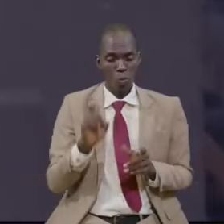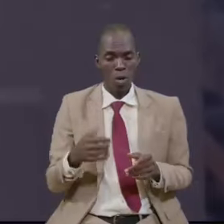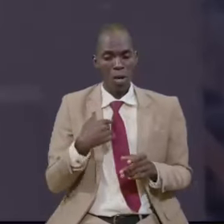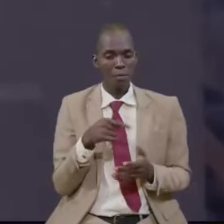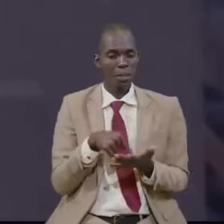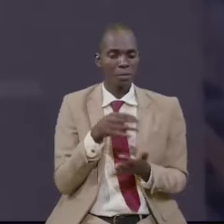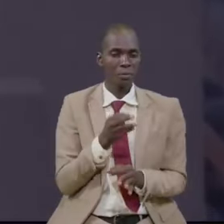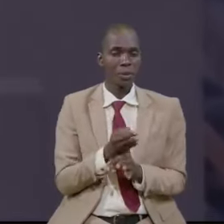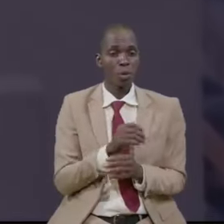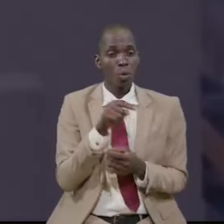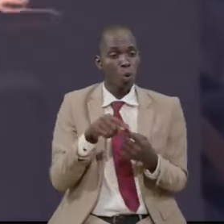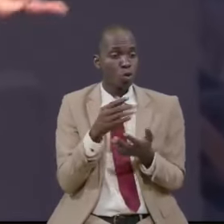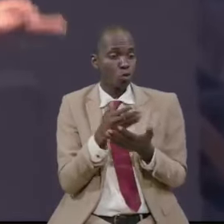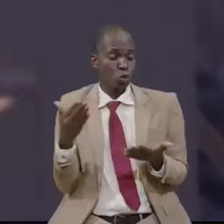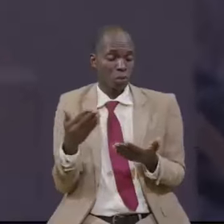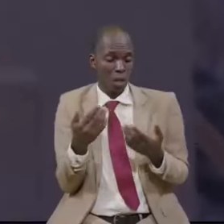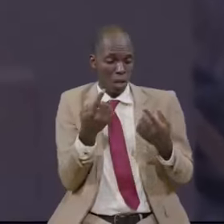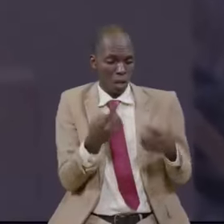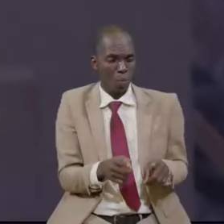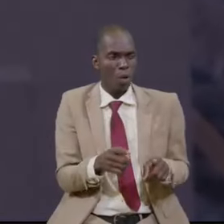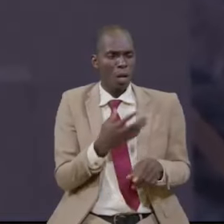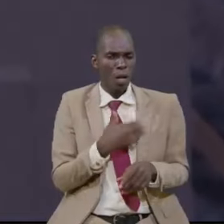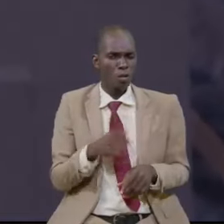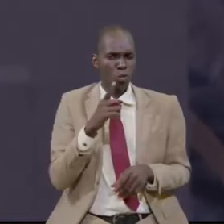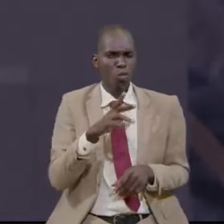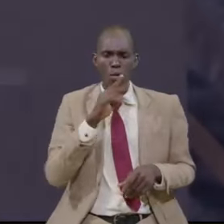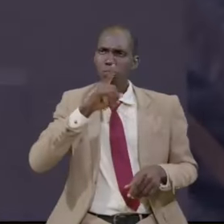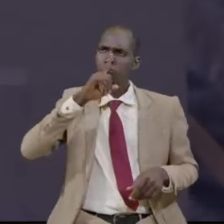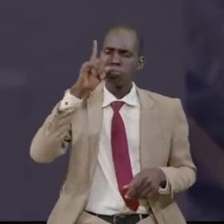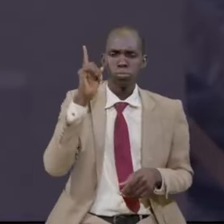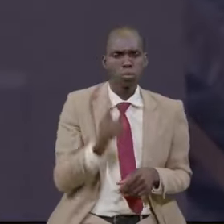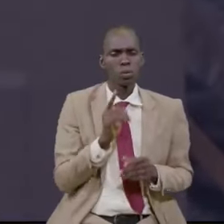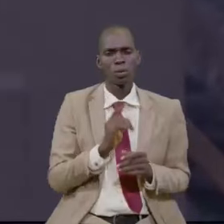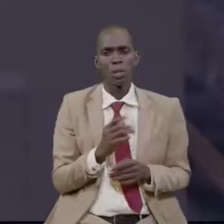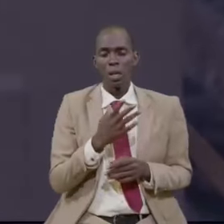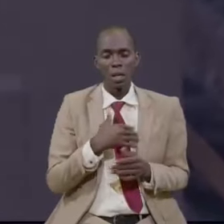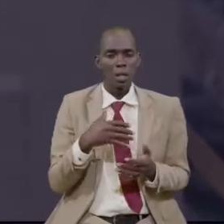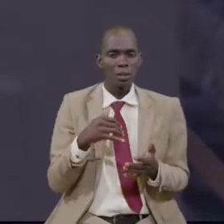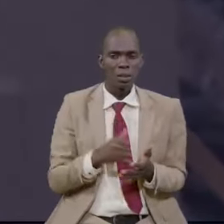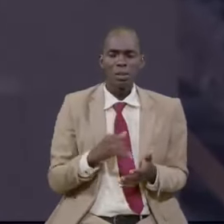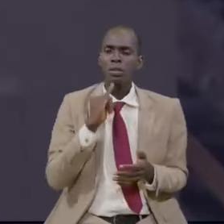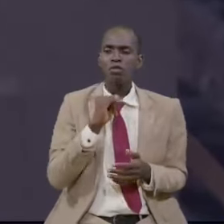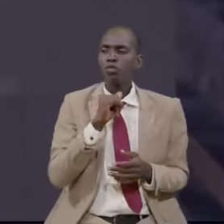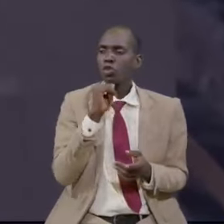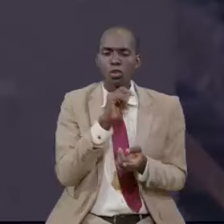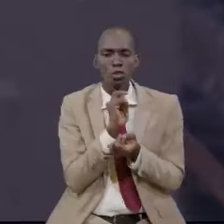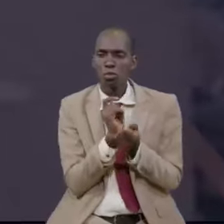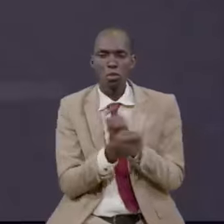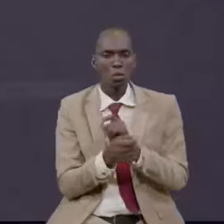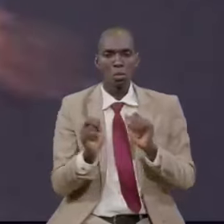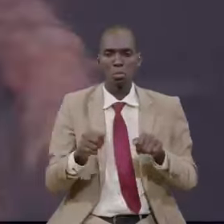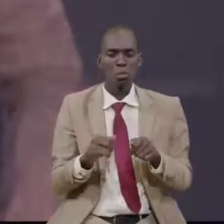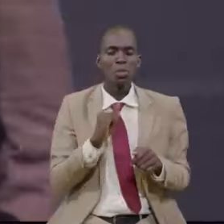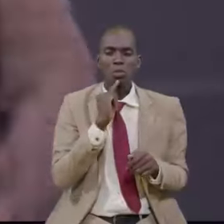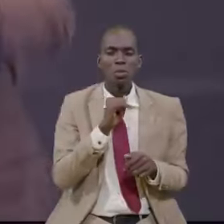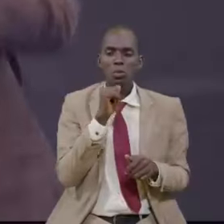it's sure, and it's certain, and it's irrevocable, irremovable, he has